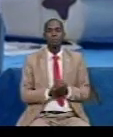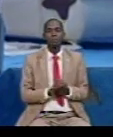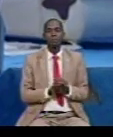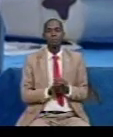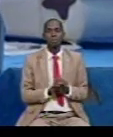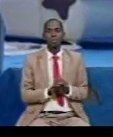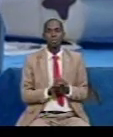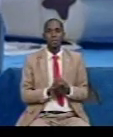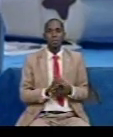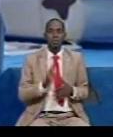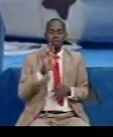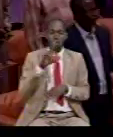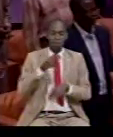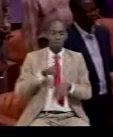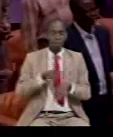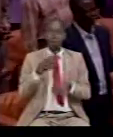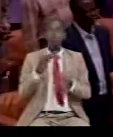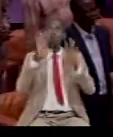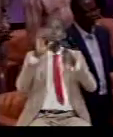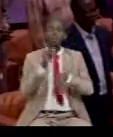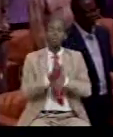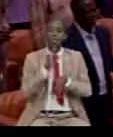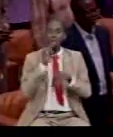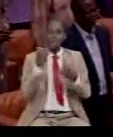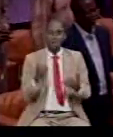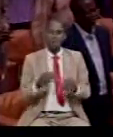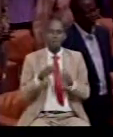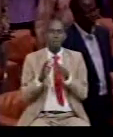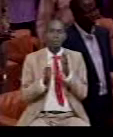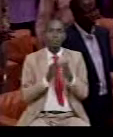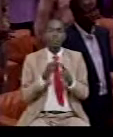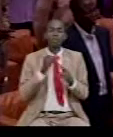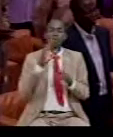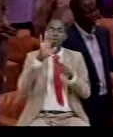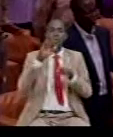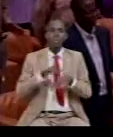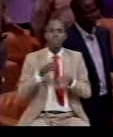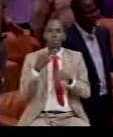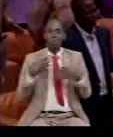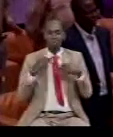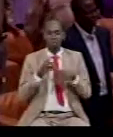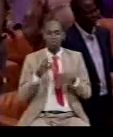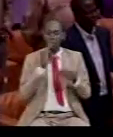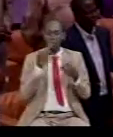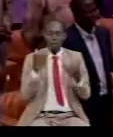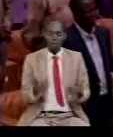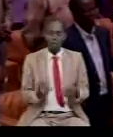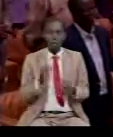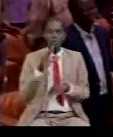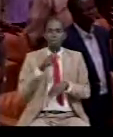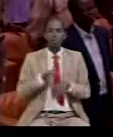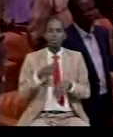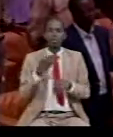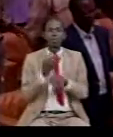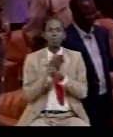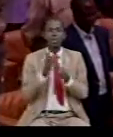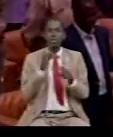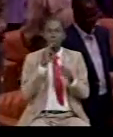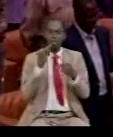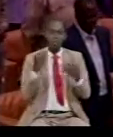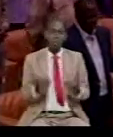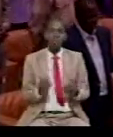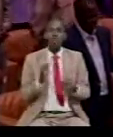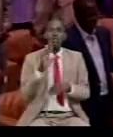Your time of miracle. Your time of healing. Your time of deliverance.